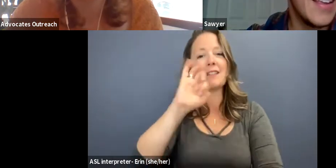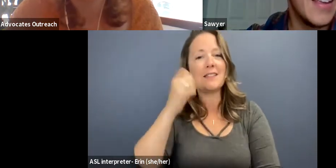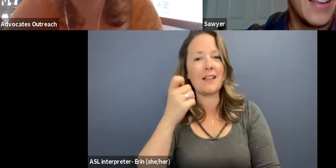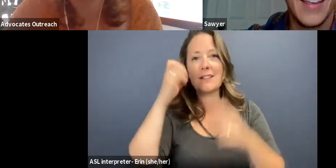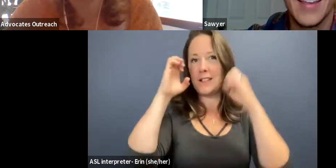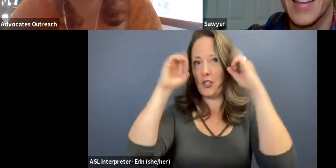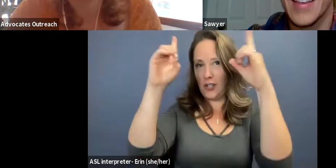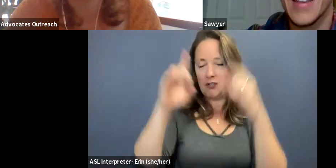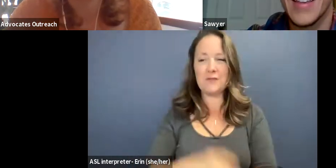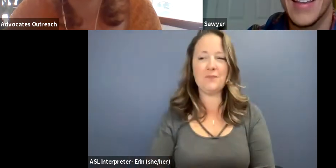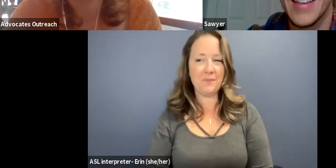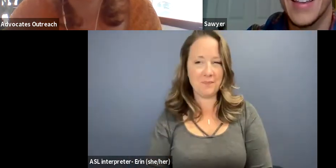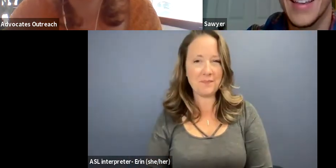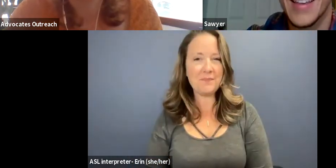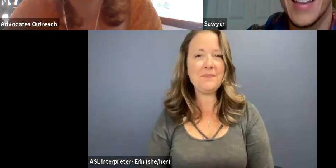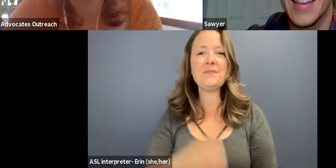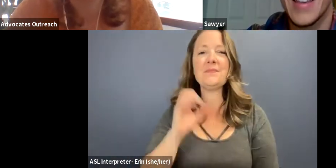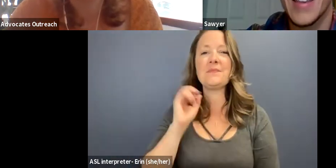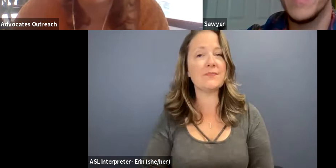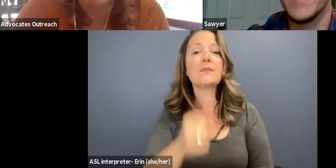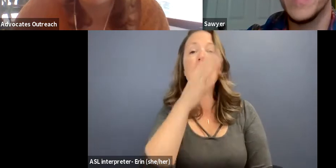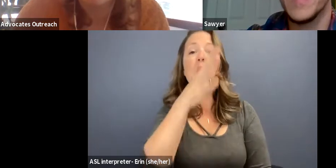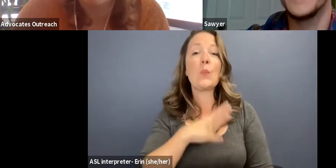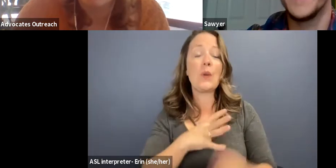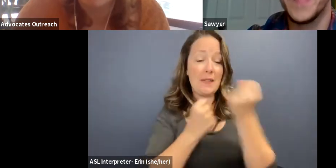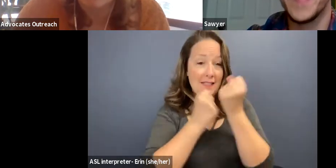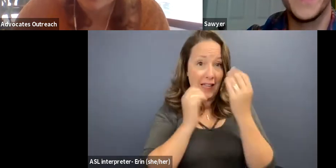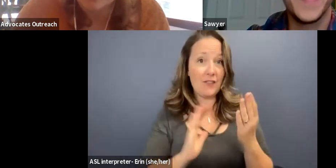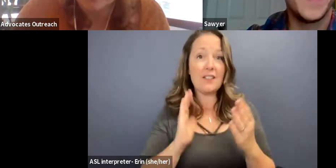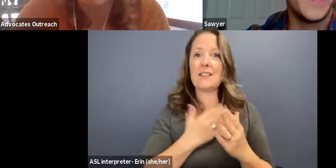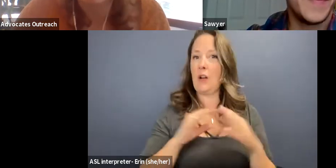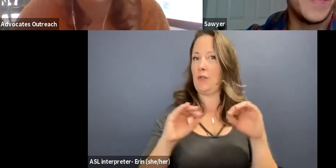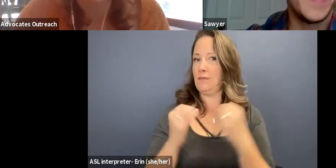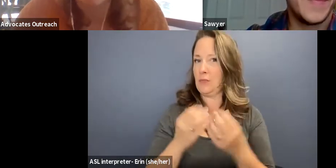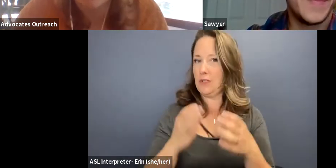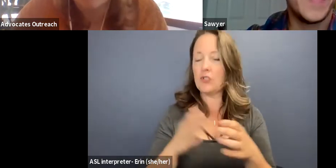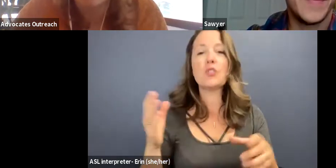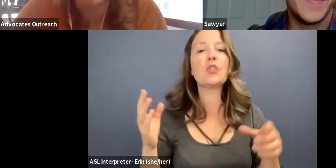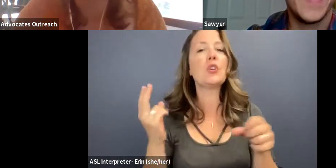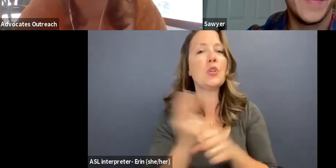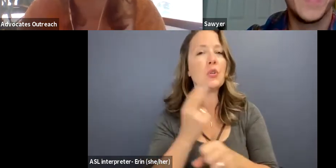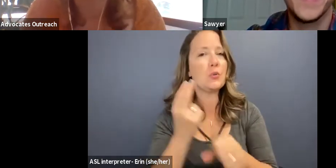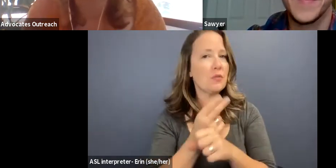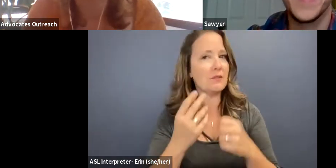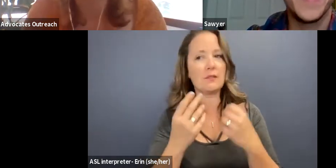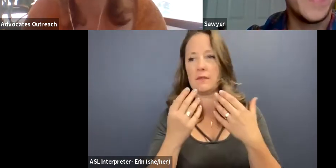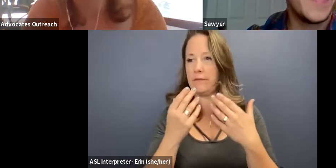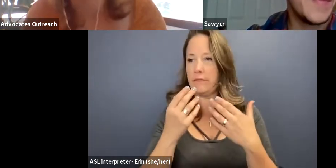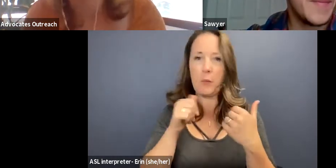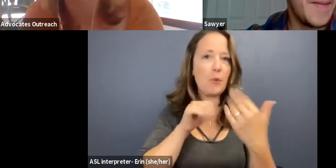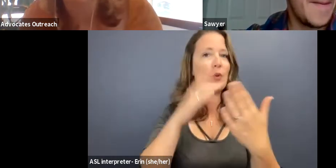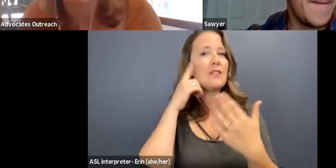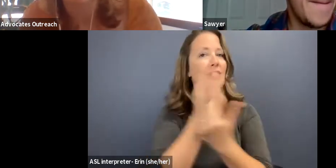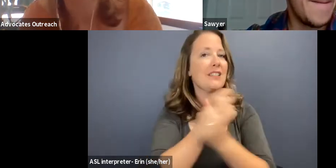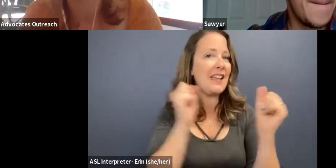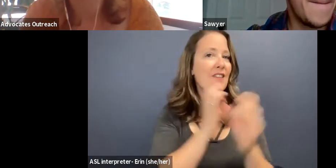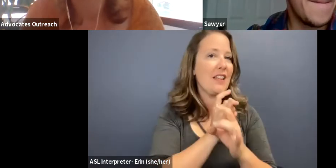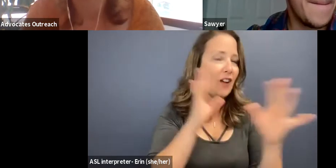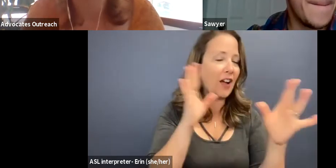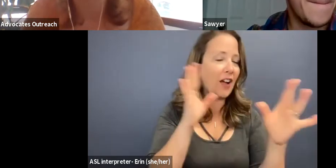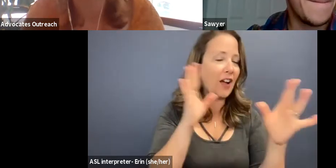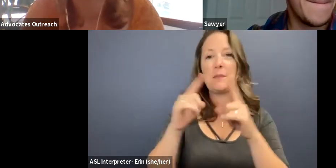Education and Outreach Navigator at Women's Advocates. We are a nonprofit organization in St. Paul, Minnesota, offering a